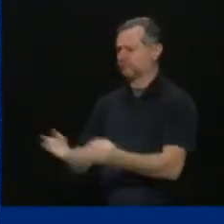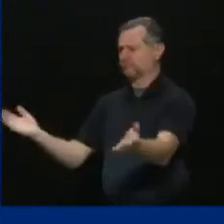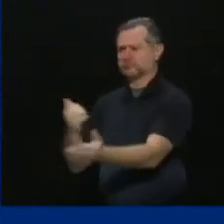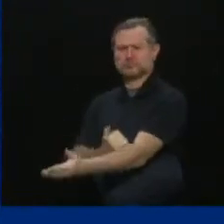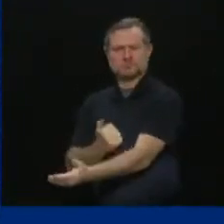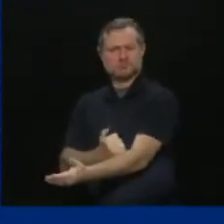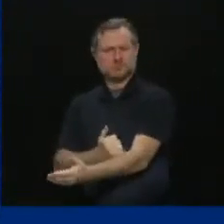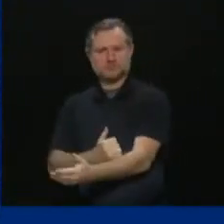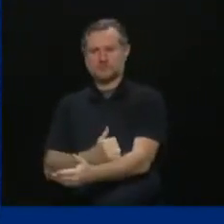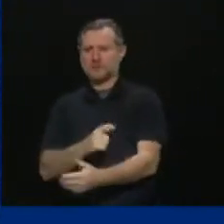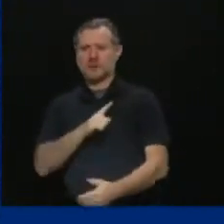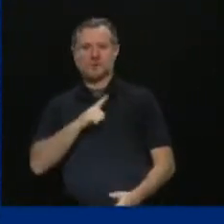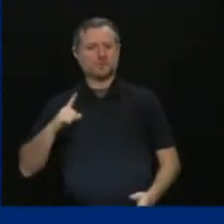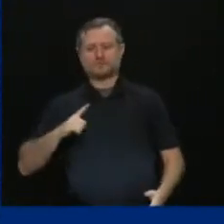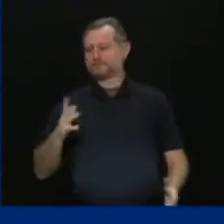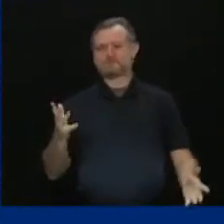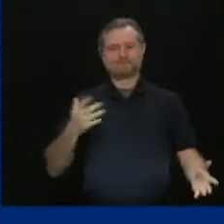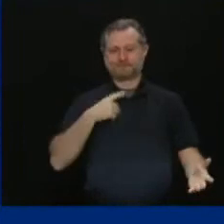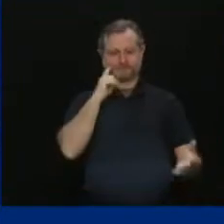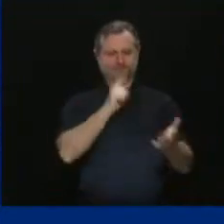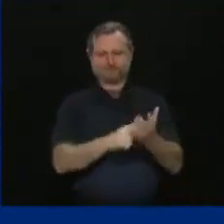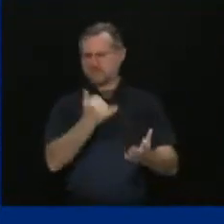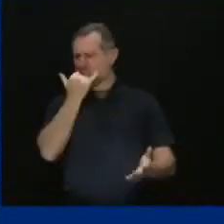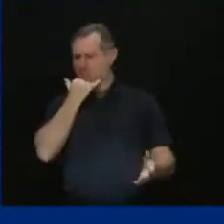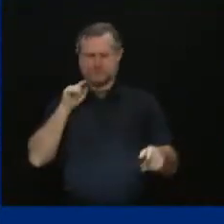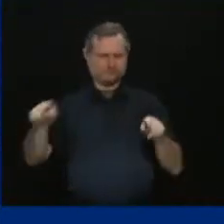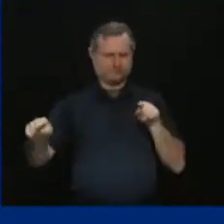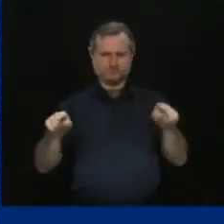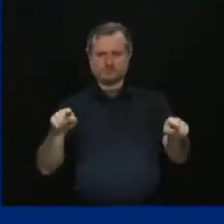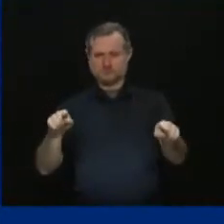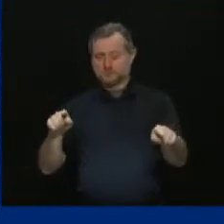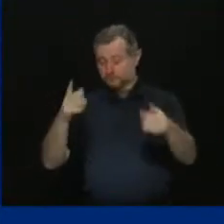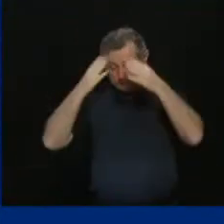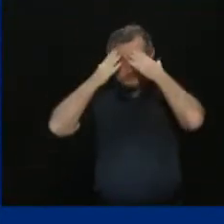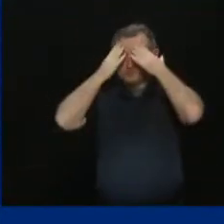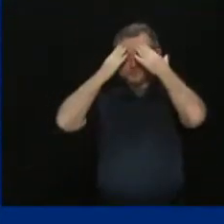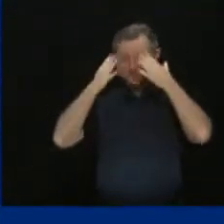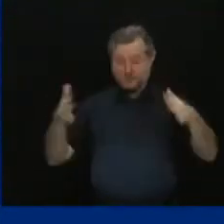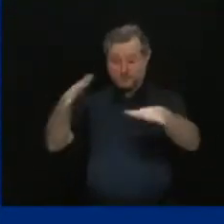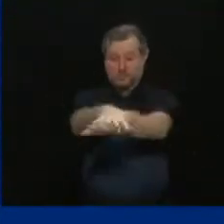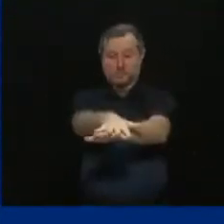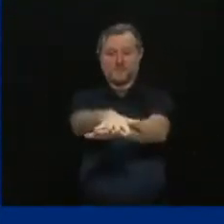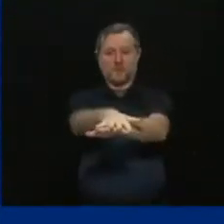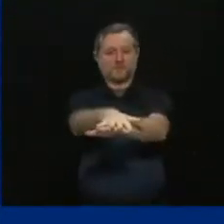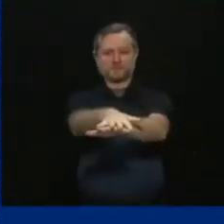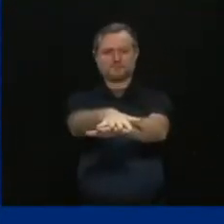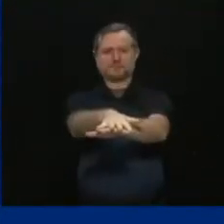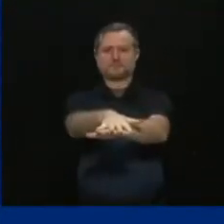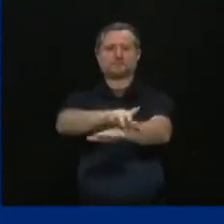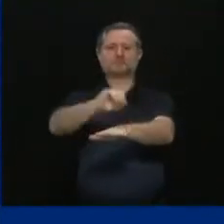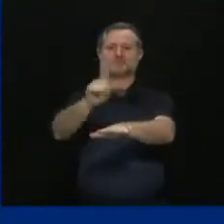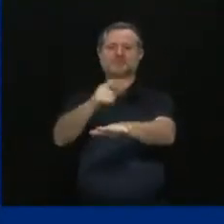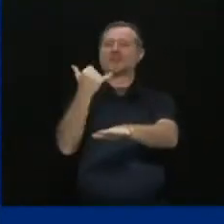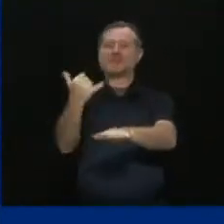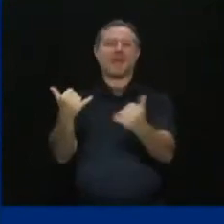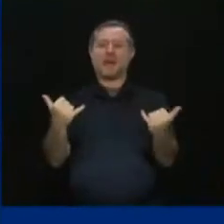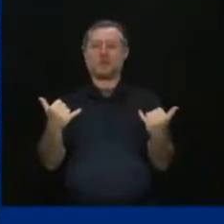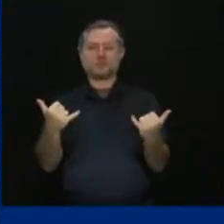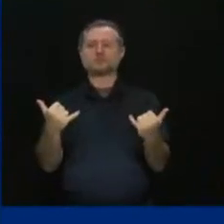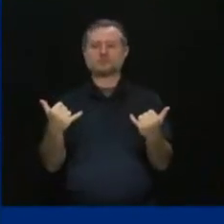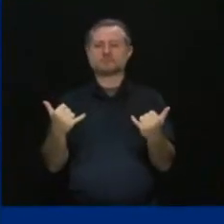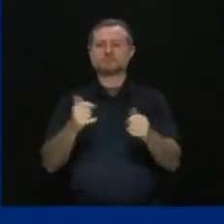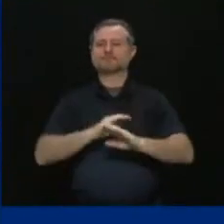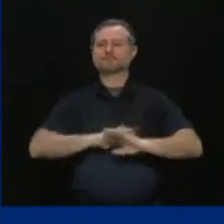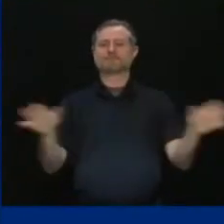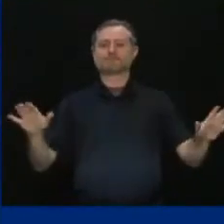from the Assembly, they recognized this. They said, can we just fix this? And today we are going to decriminalize the possession of a